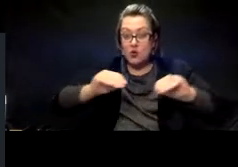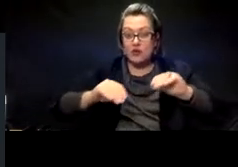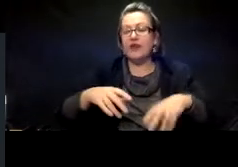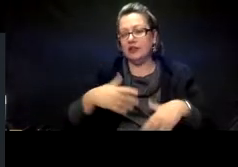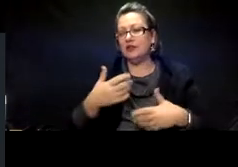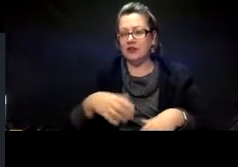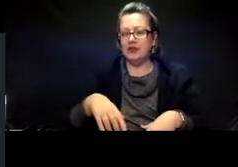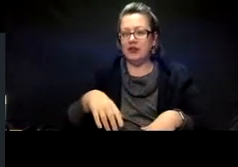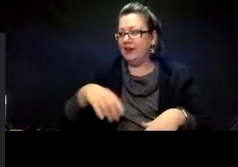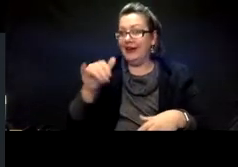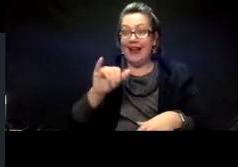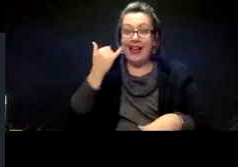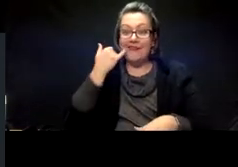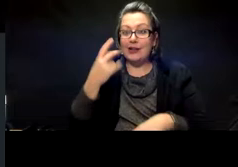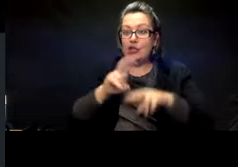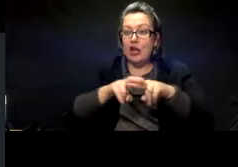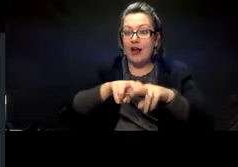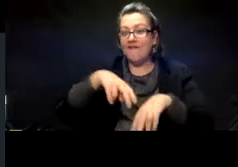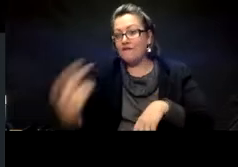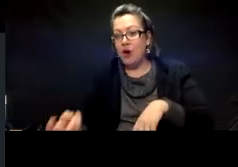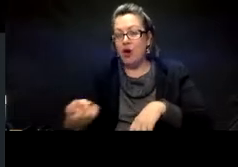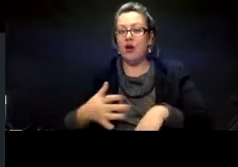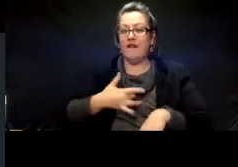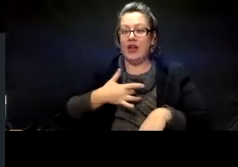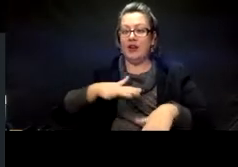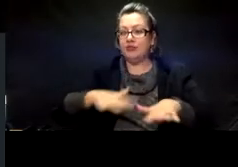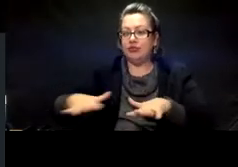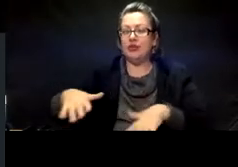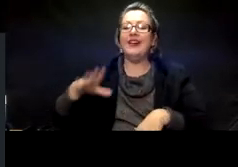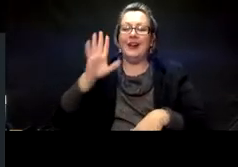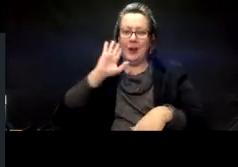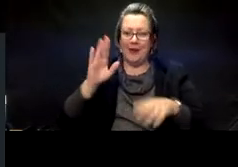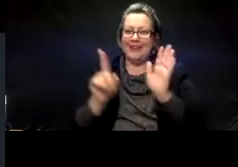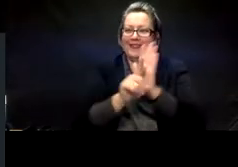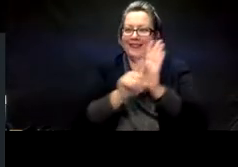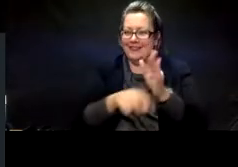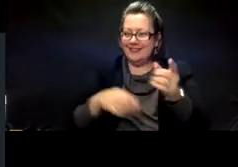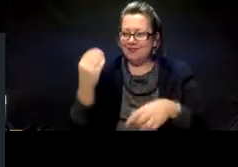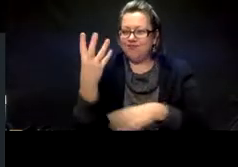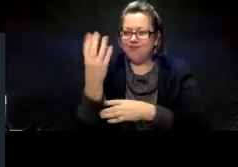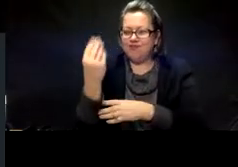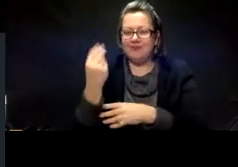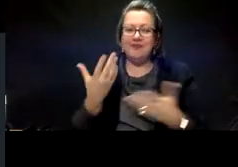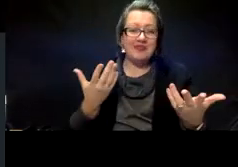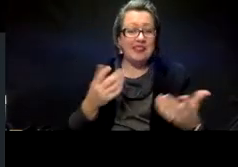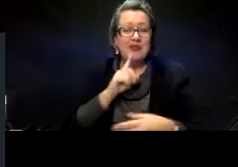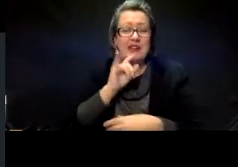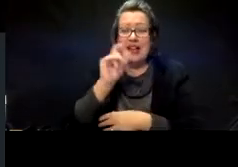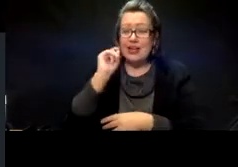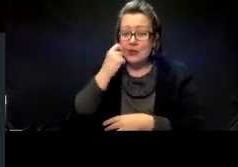And movement, like if a chair falls and you feel that movement, it will go